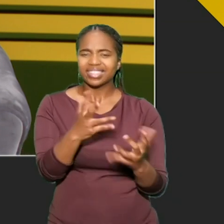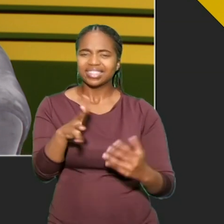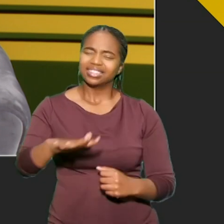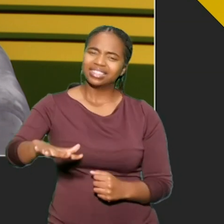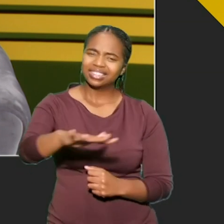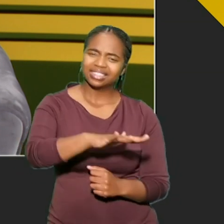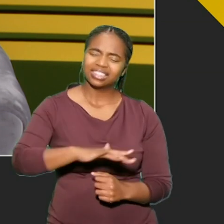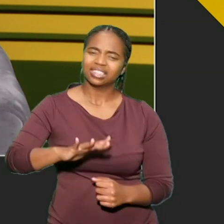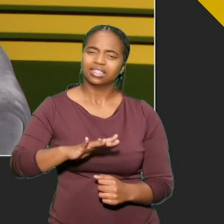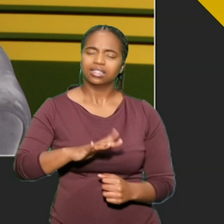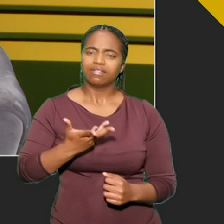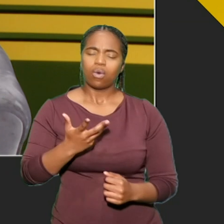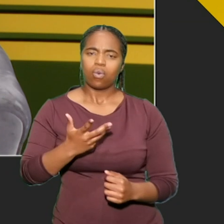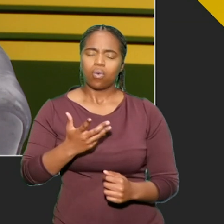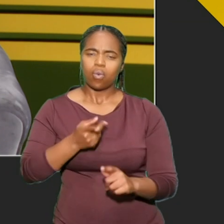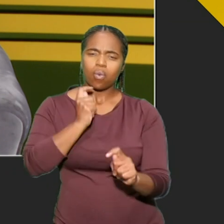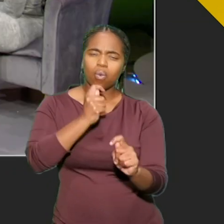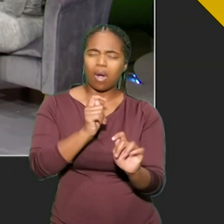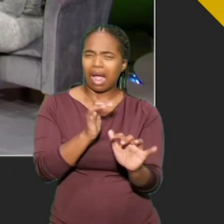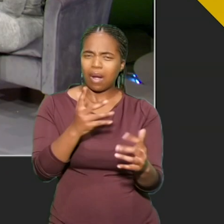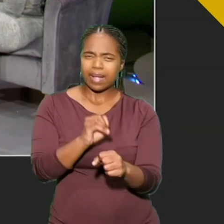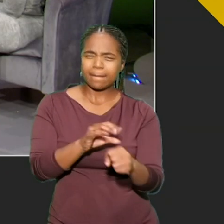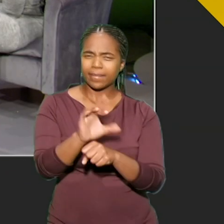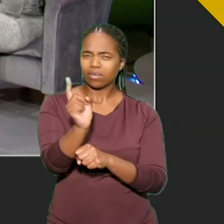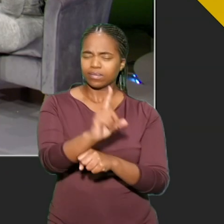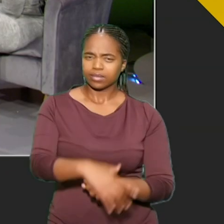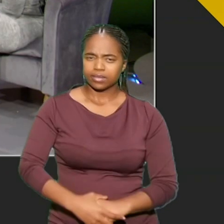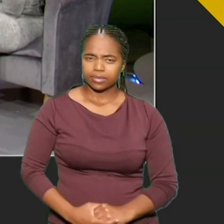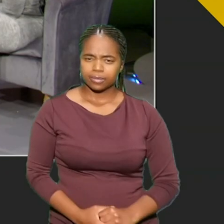has on human settlements. What is that impact?